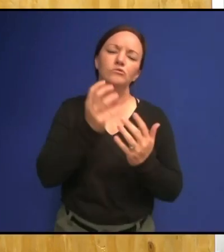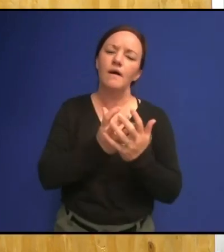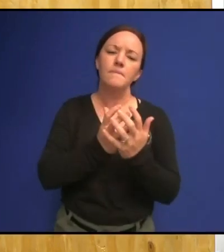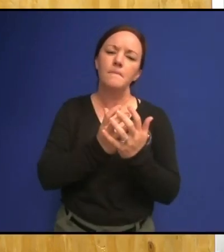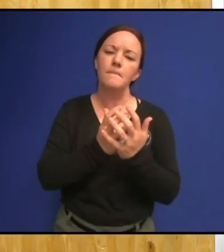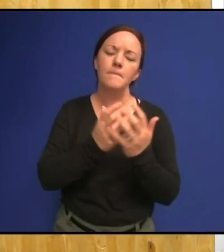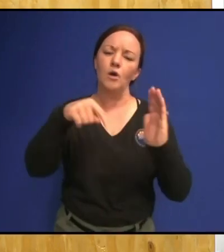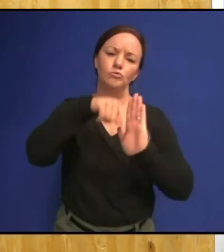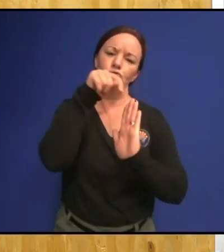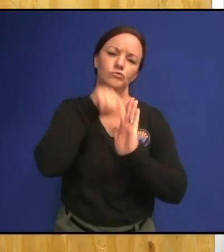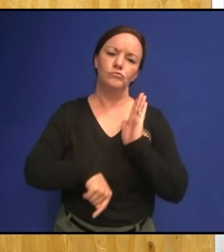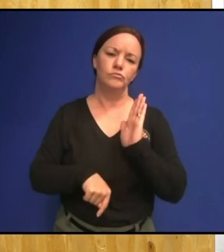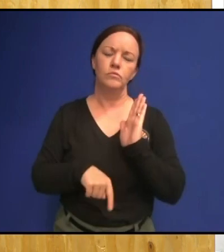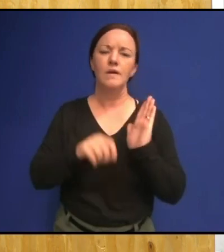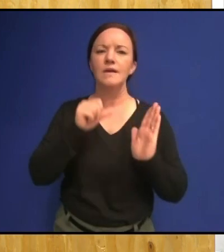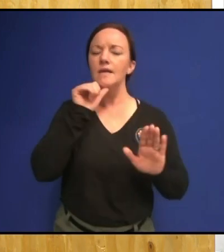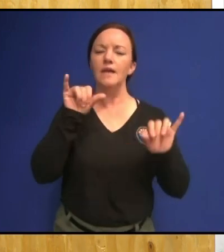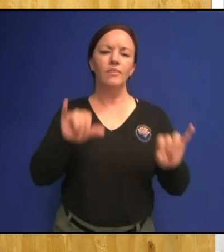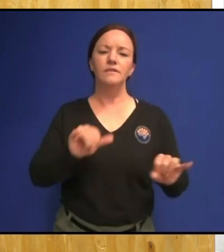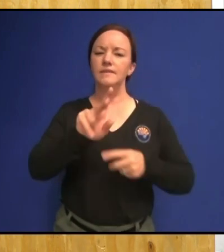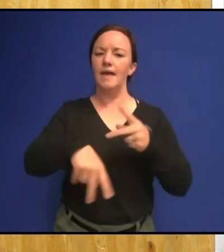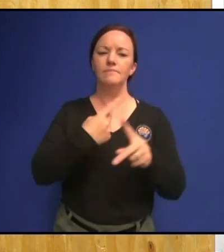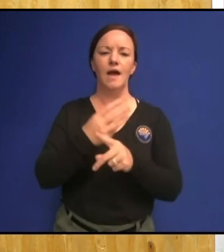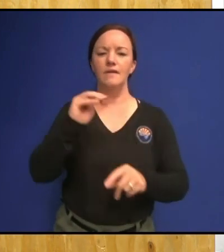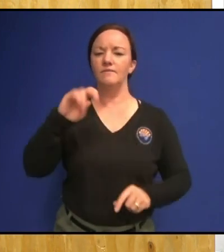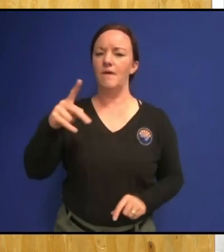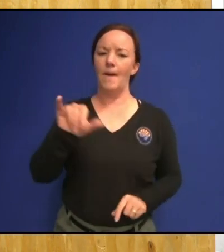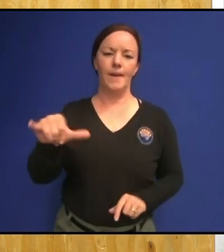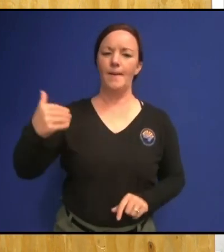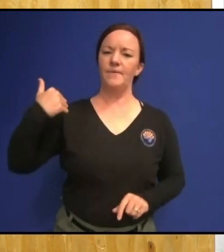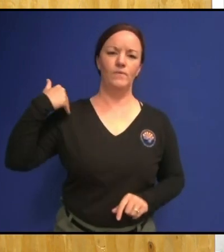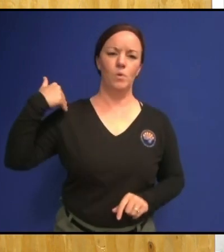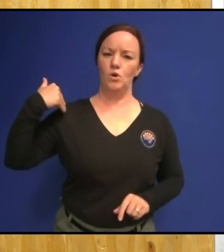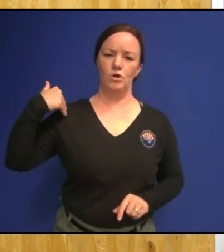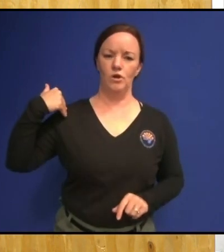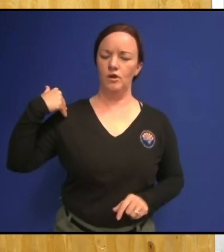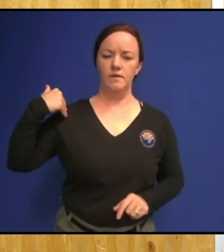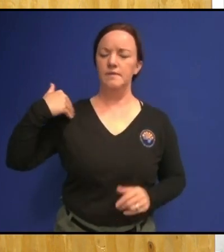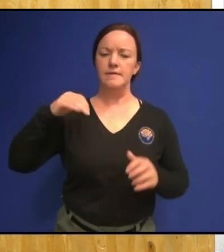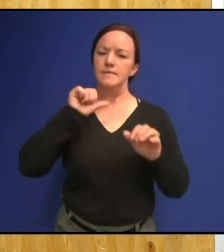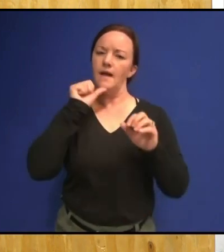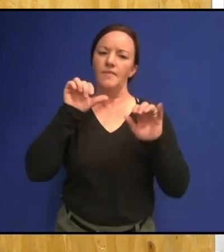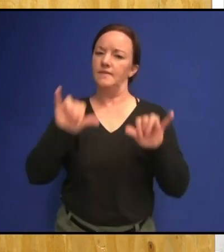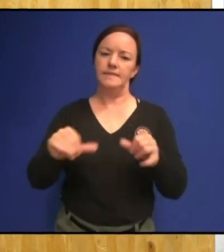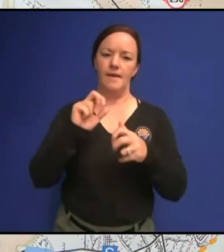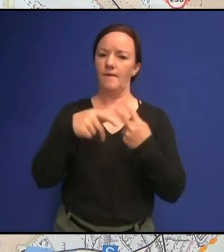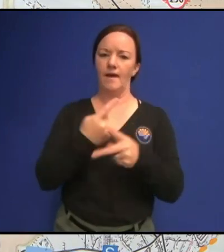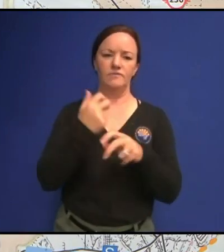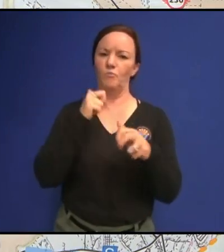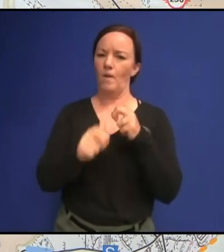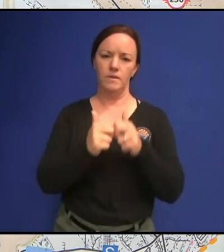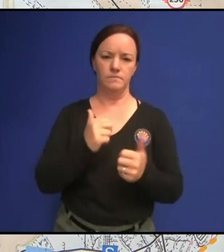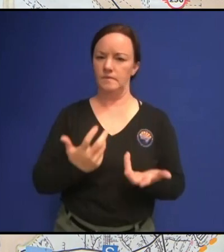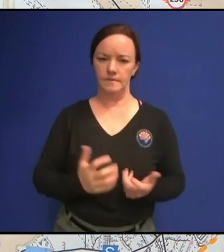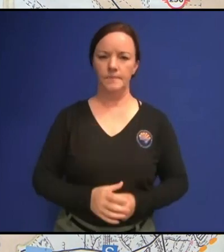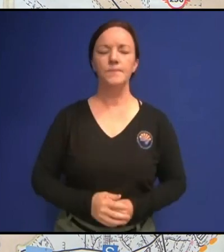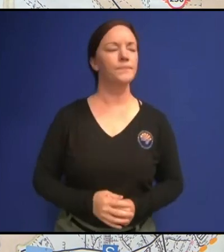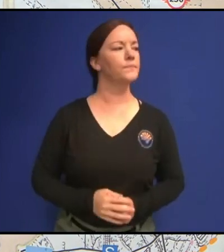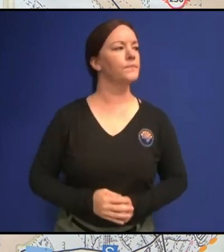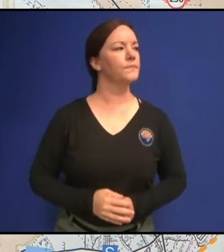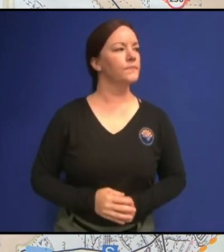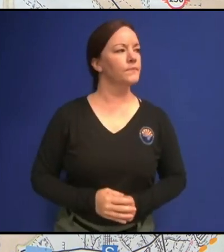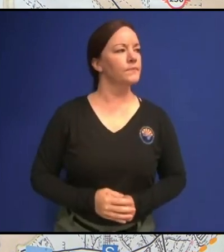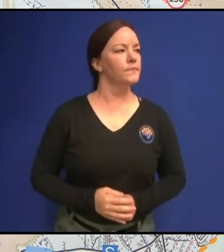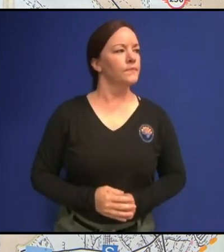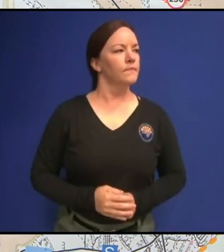of map as it was before in the problems that we're facing. But over here on the Osho Ridge,